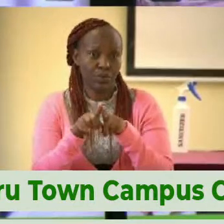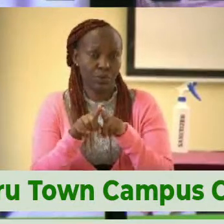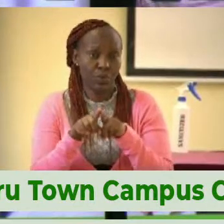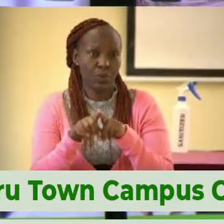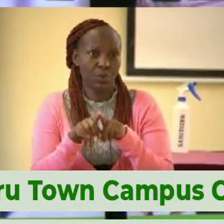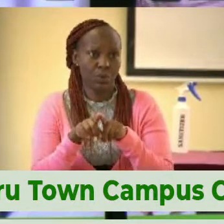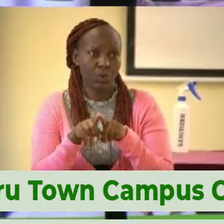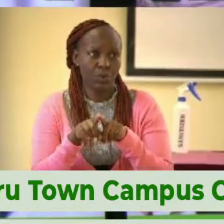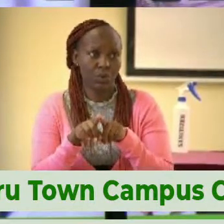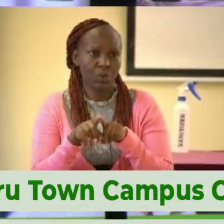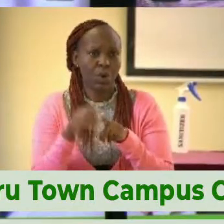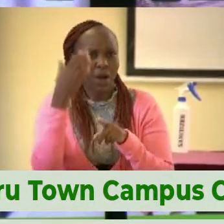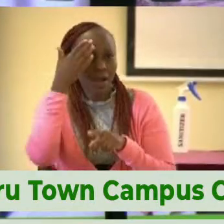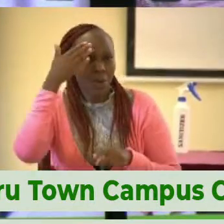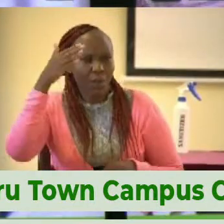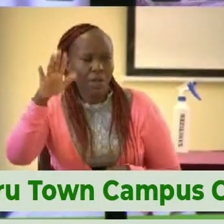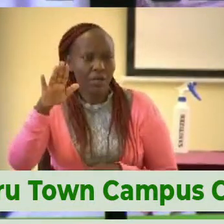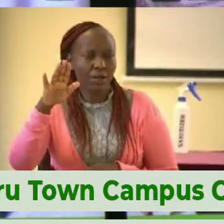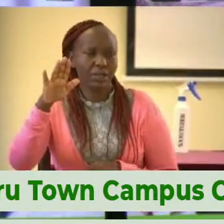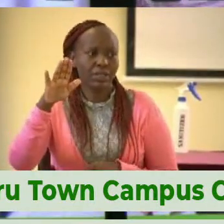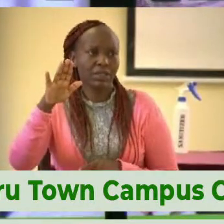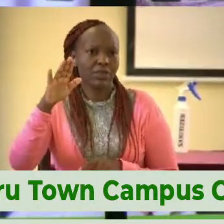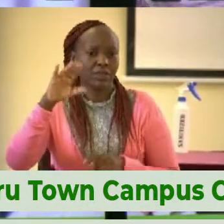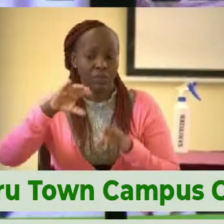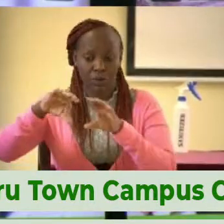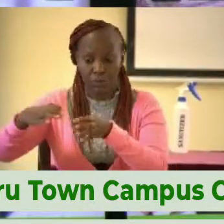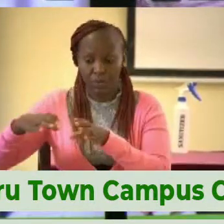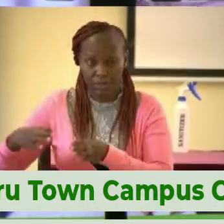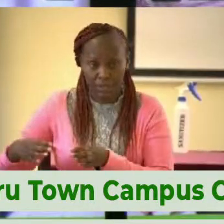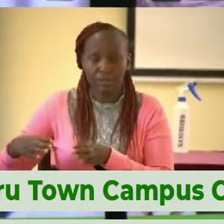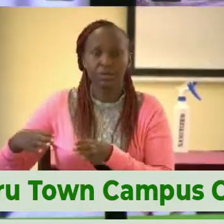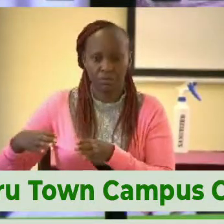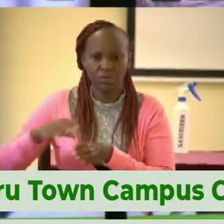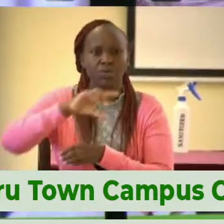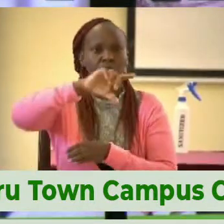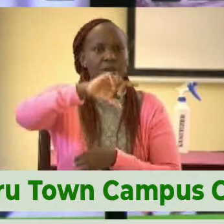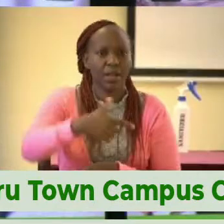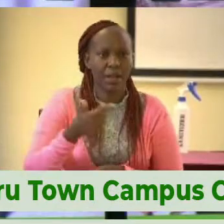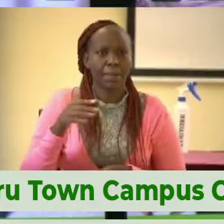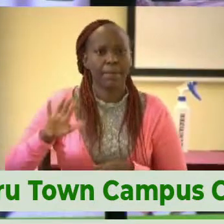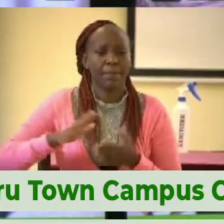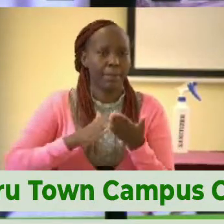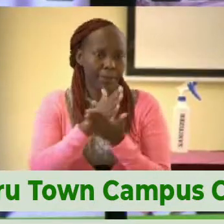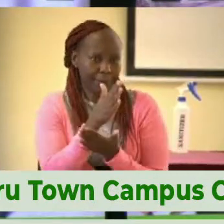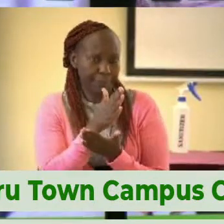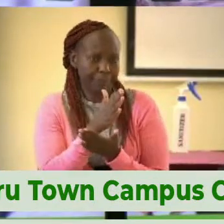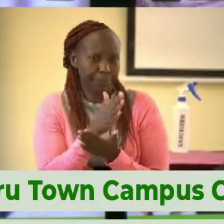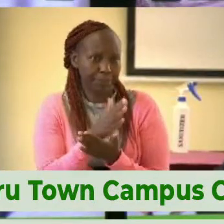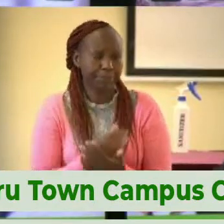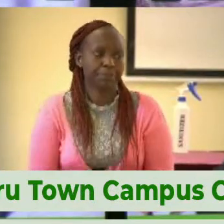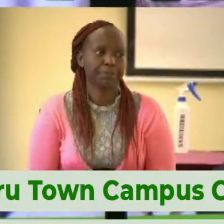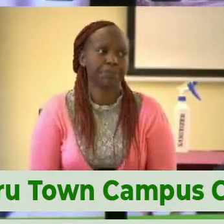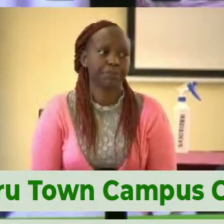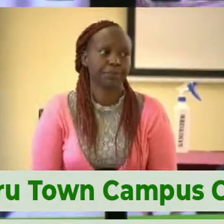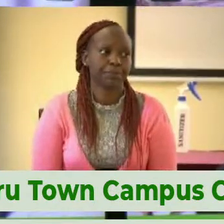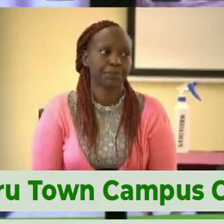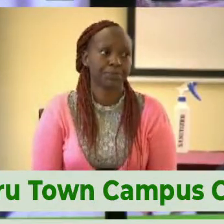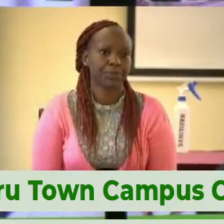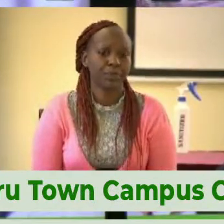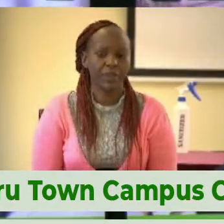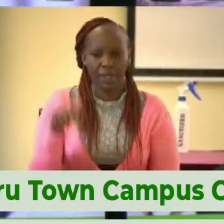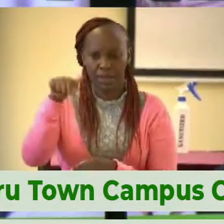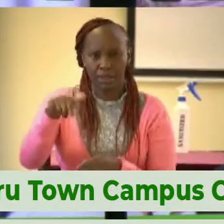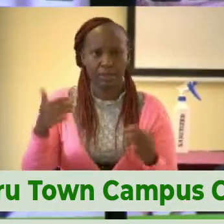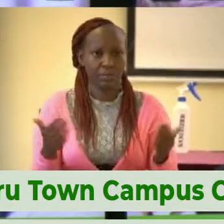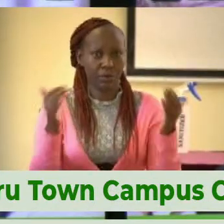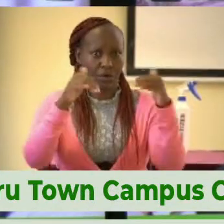claims or the awareness of the community to claim their rights. So this